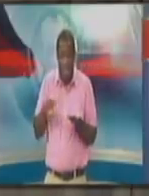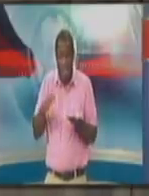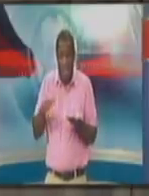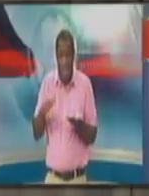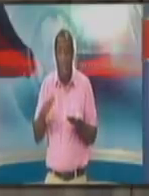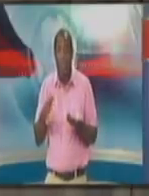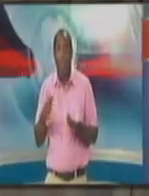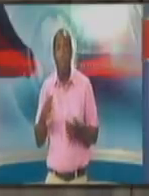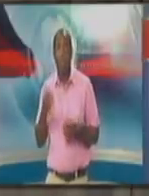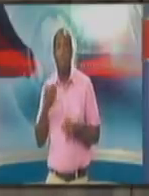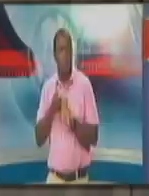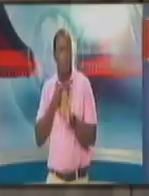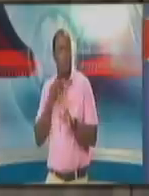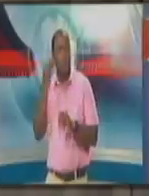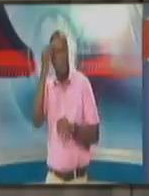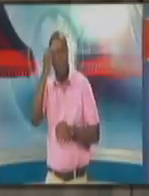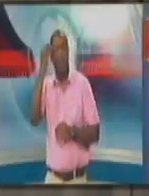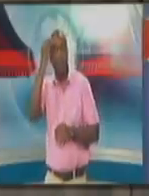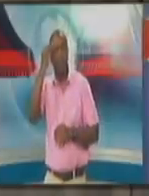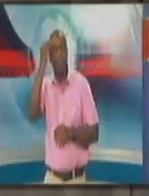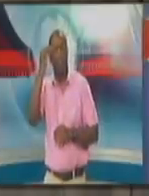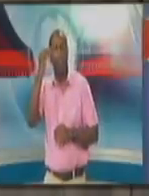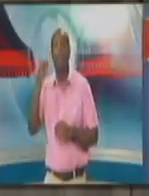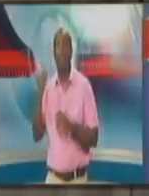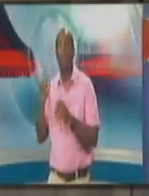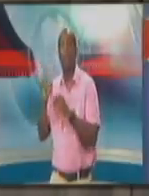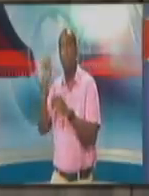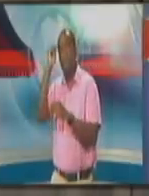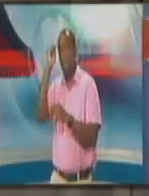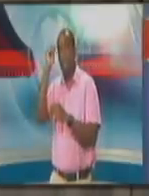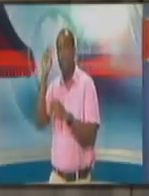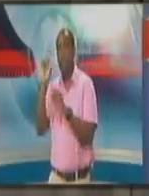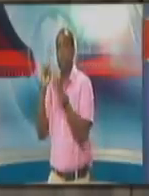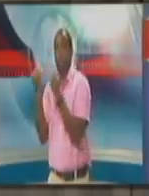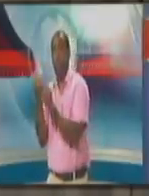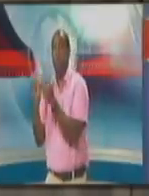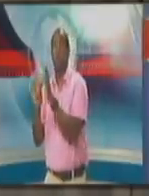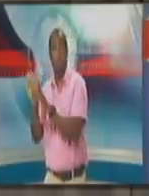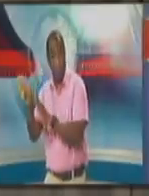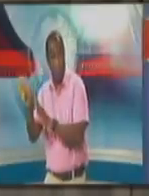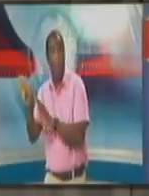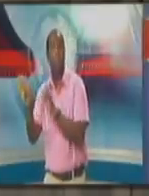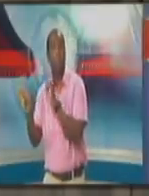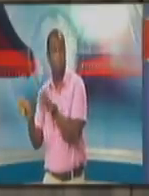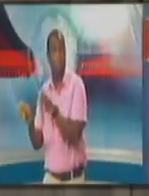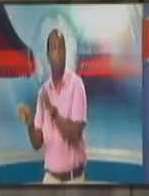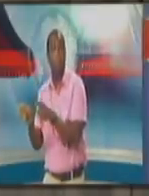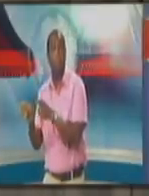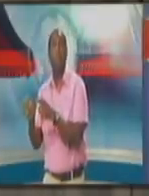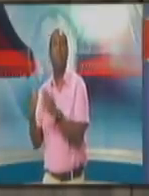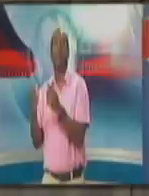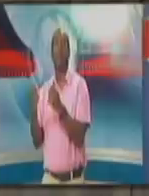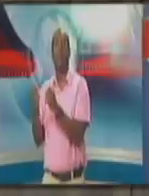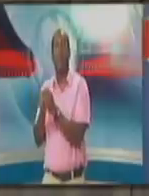as well as the Red Cross to reach out to these people. I know social development, the Ministry of Social Development has something in place in by way of